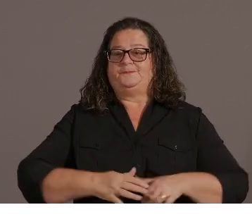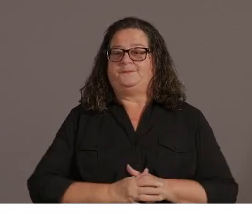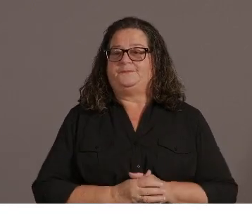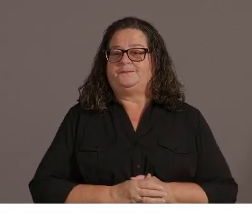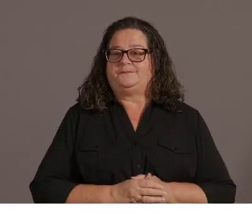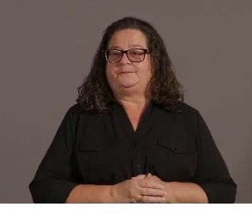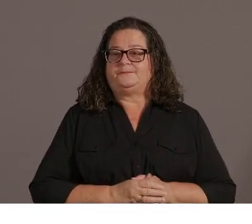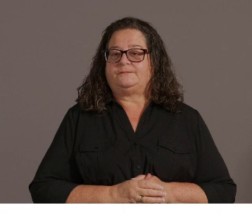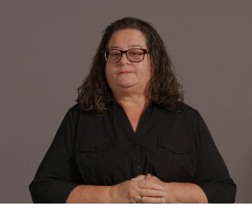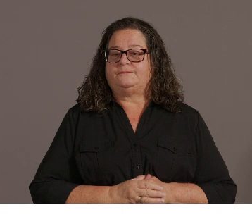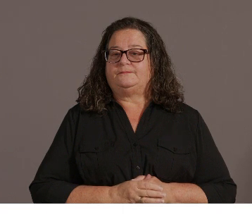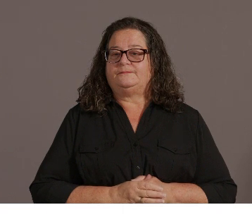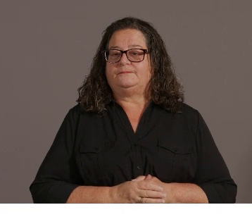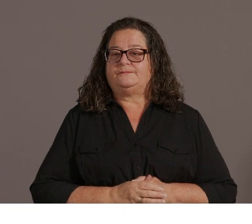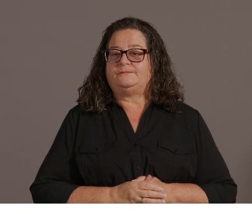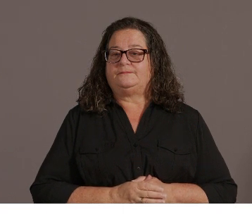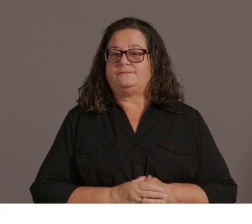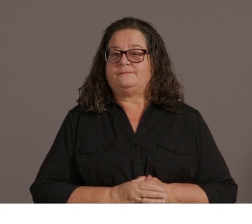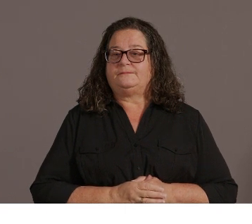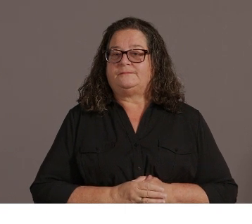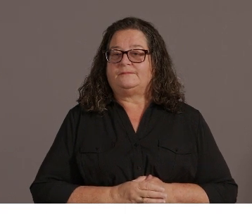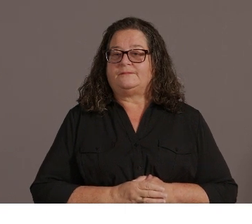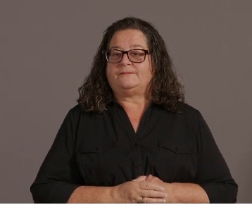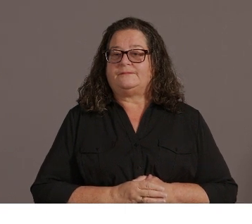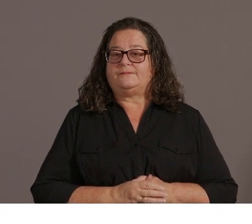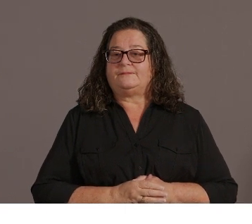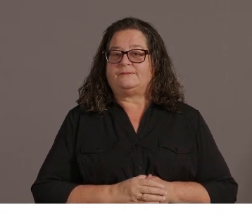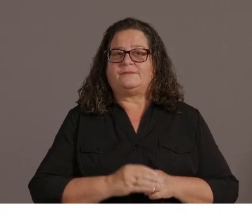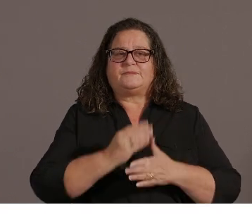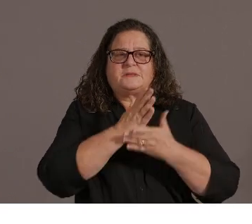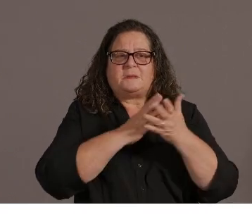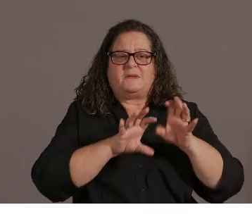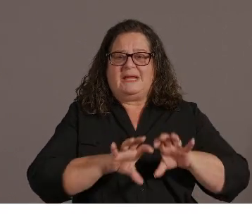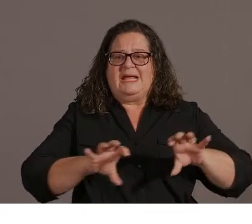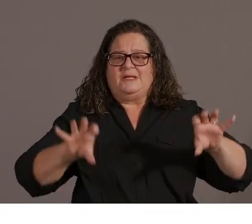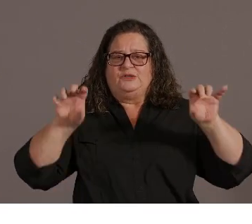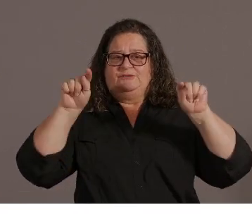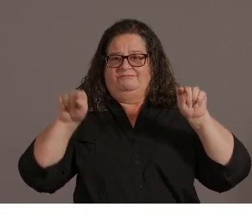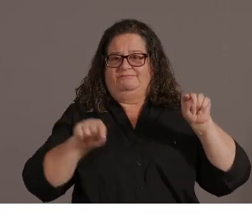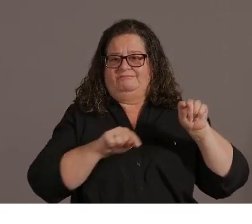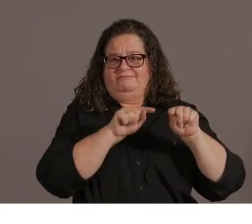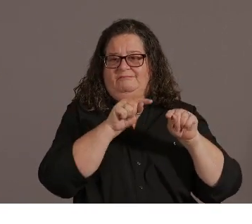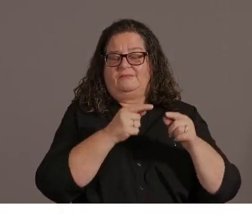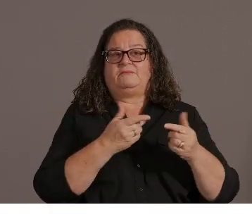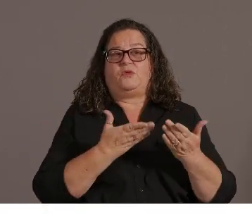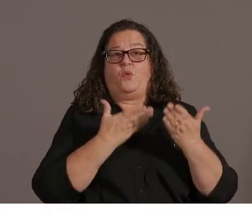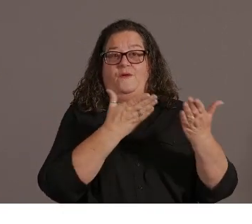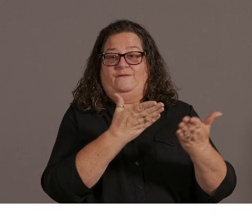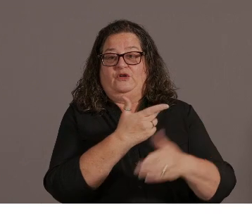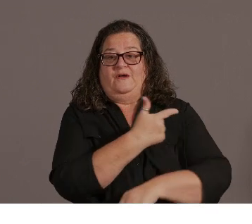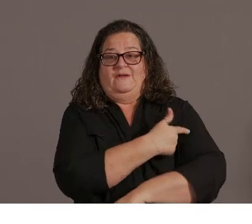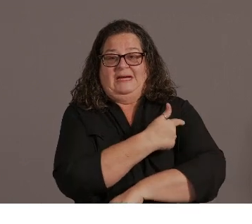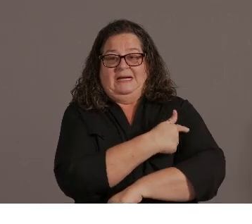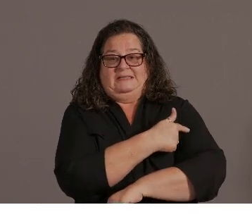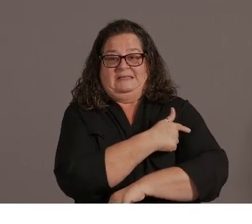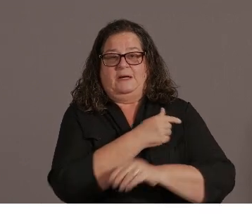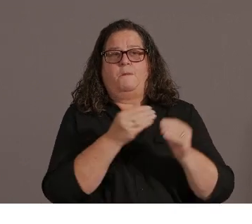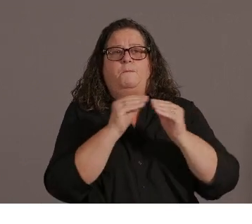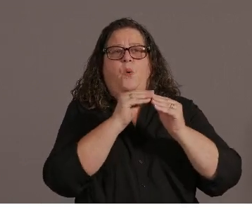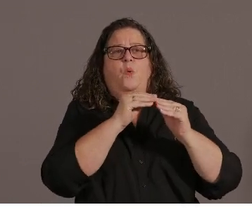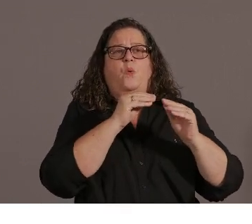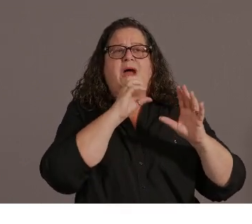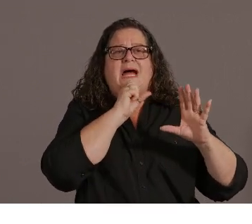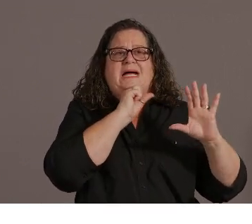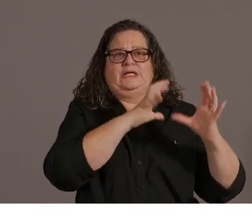we have several counties that have moved forward in offering vaccinations to additional groups. The majority of the state